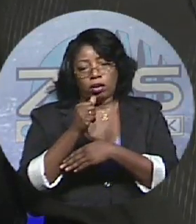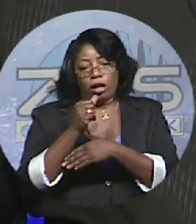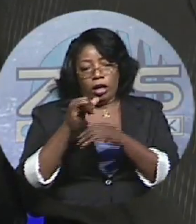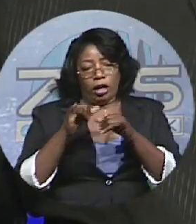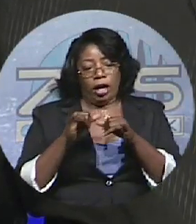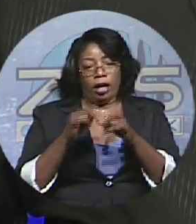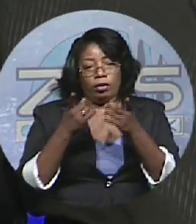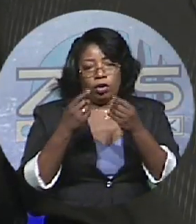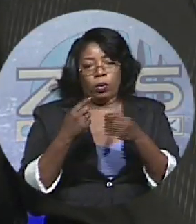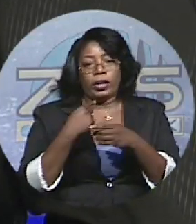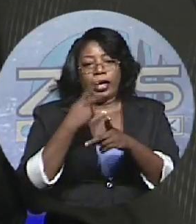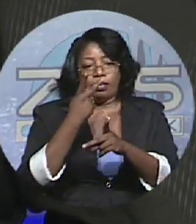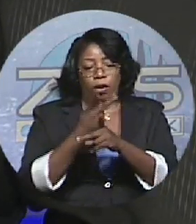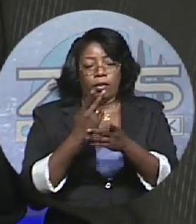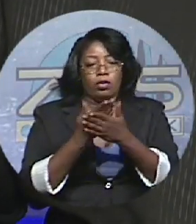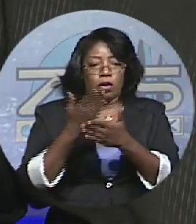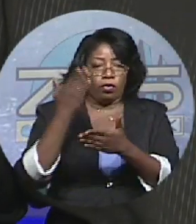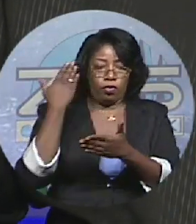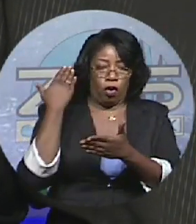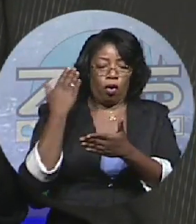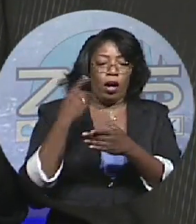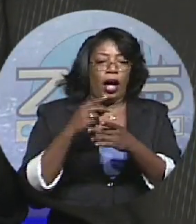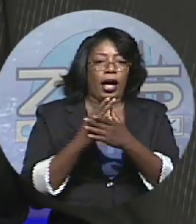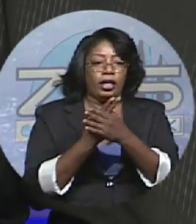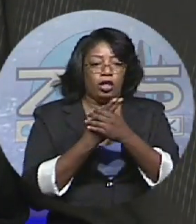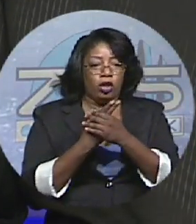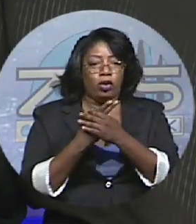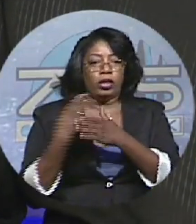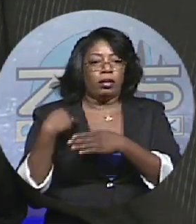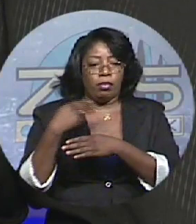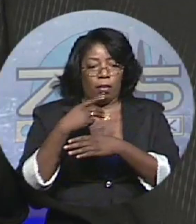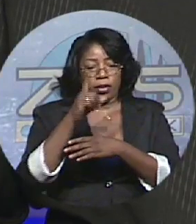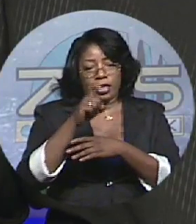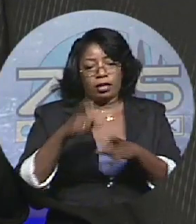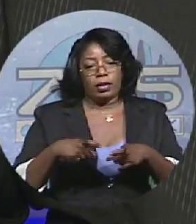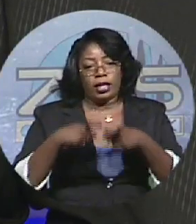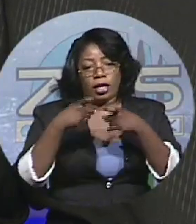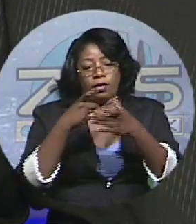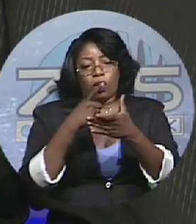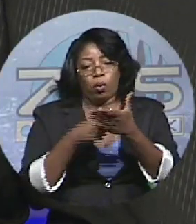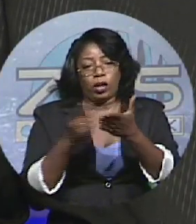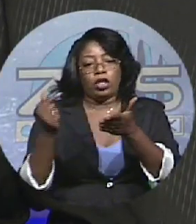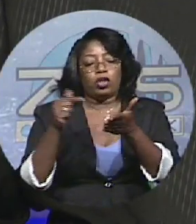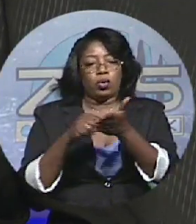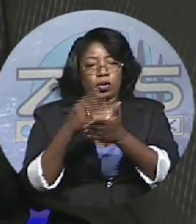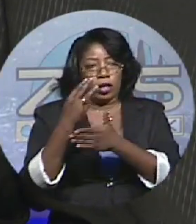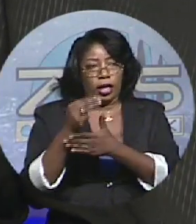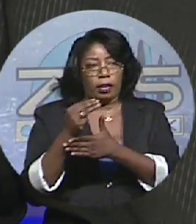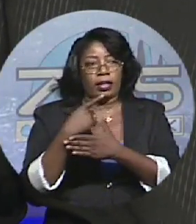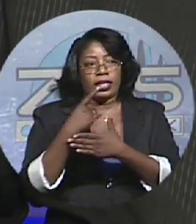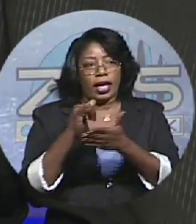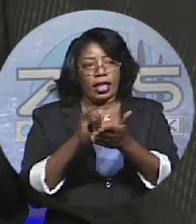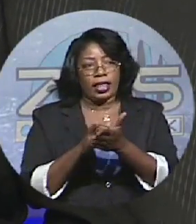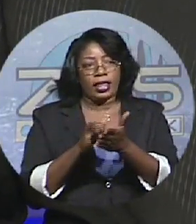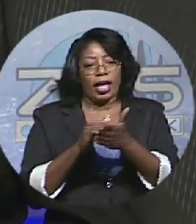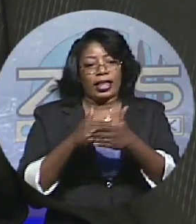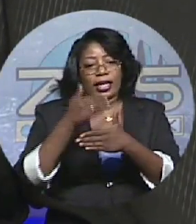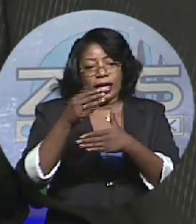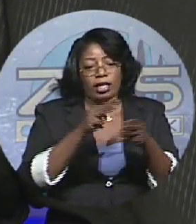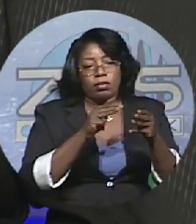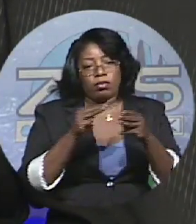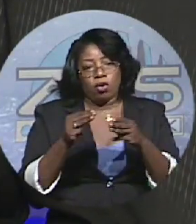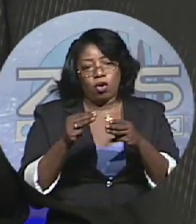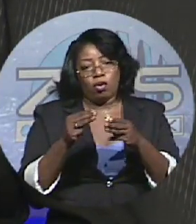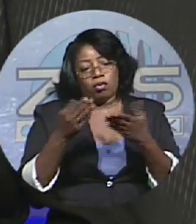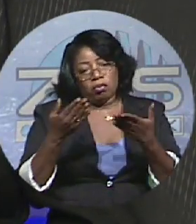is now demanding that union members are given what's due to them. Cleopatra Murphy has details on why the union says the next move it makes